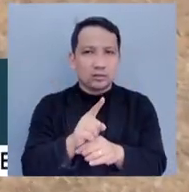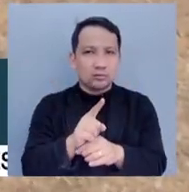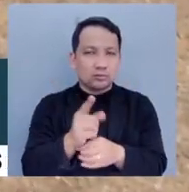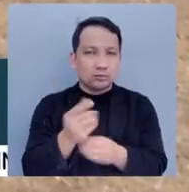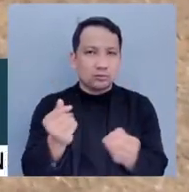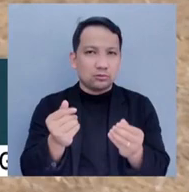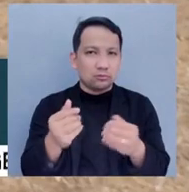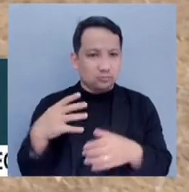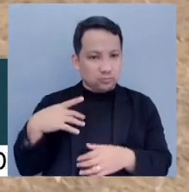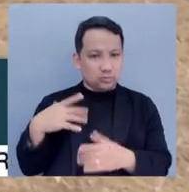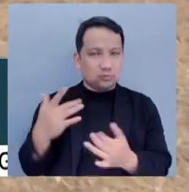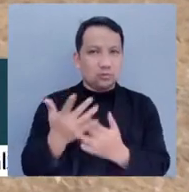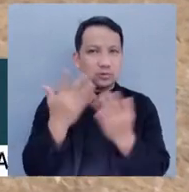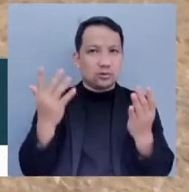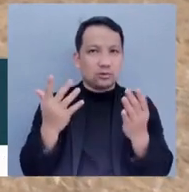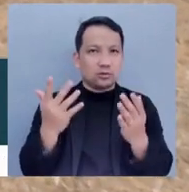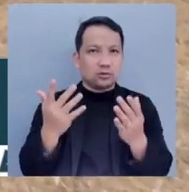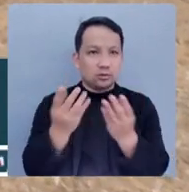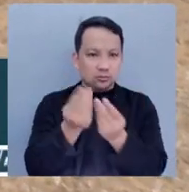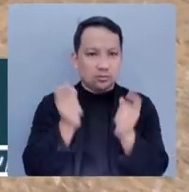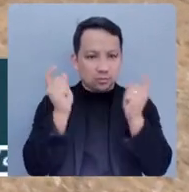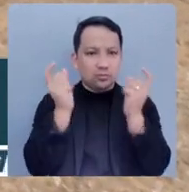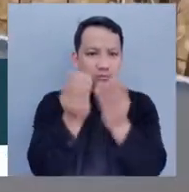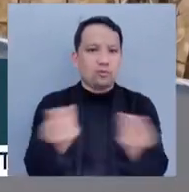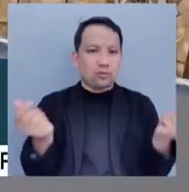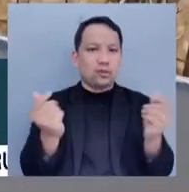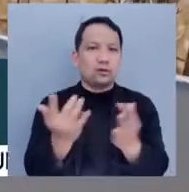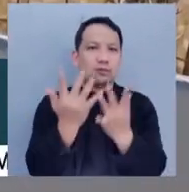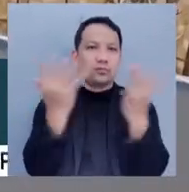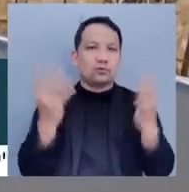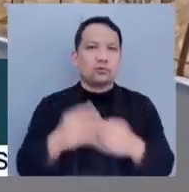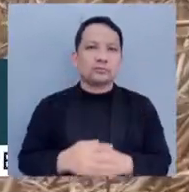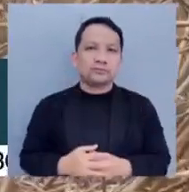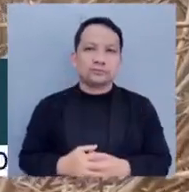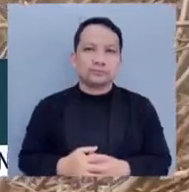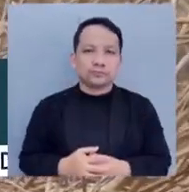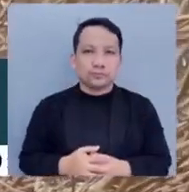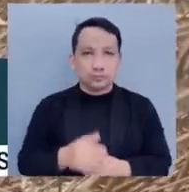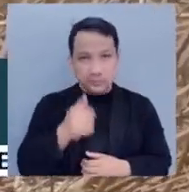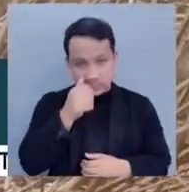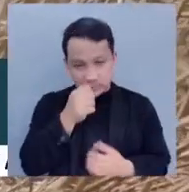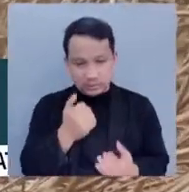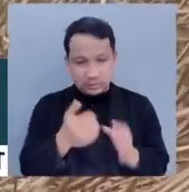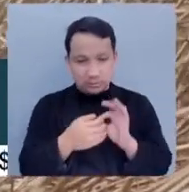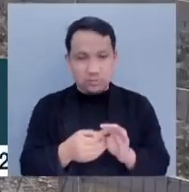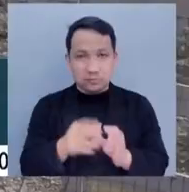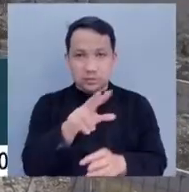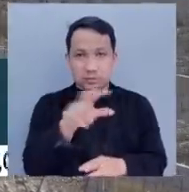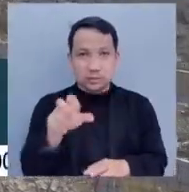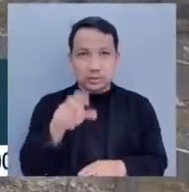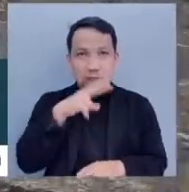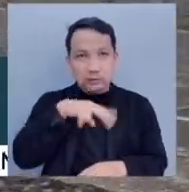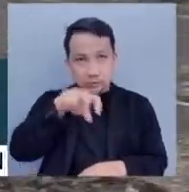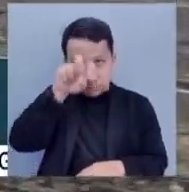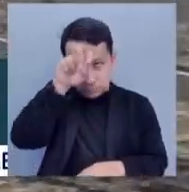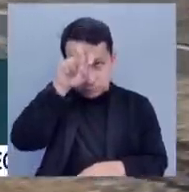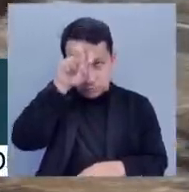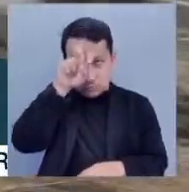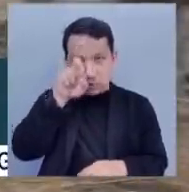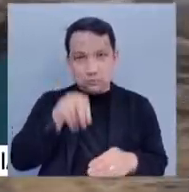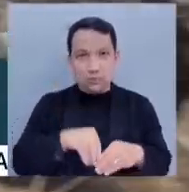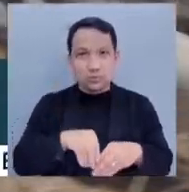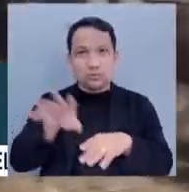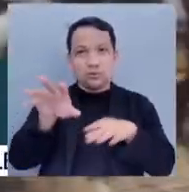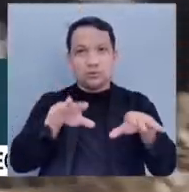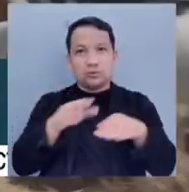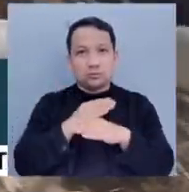waiting to ignite, and the goats love it. Today, about 300 goats make up the wildfire